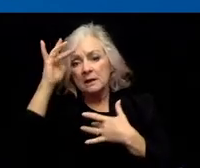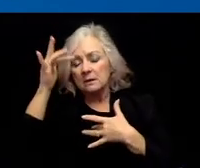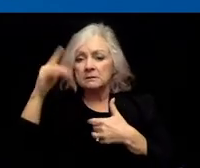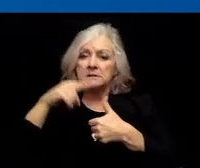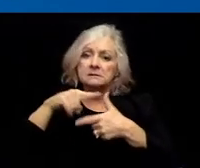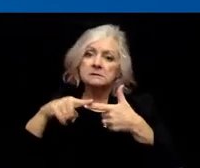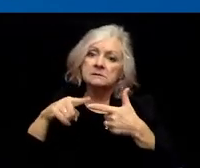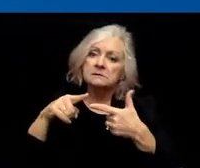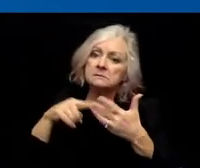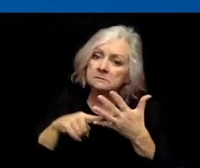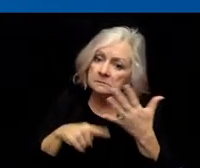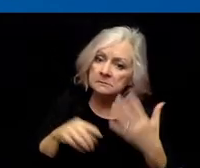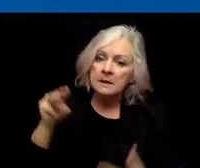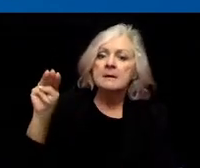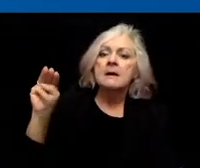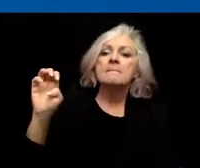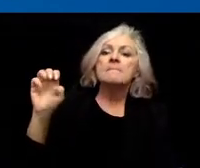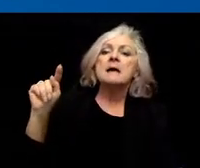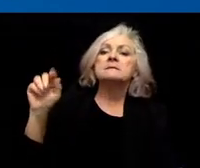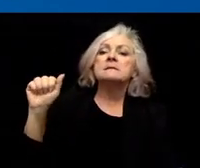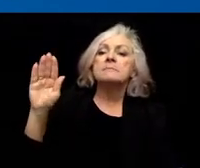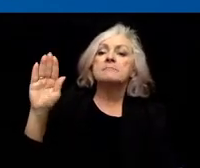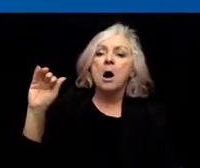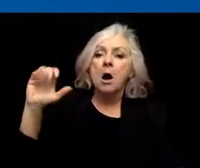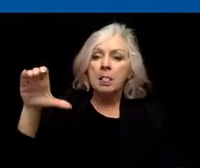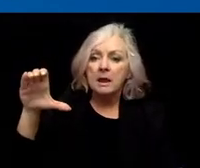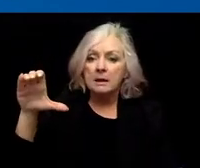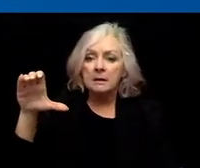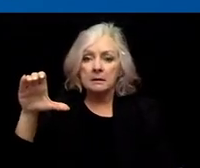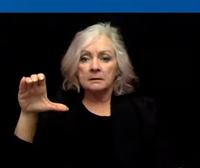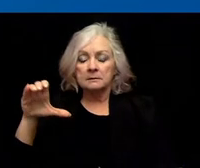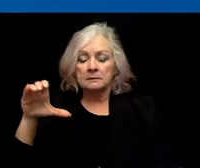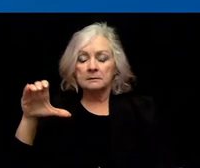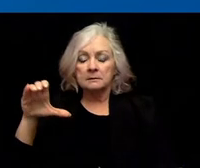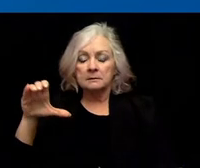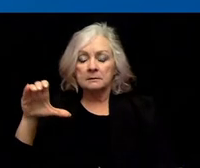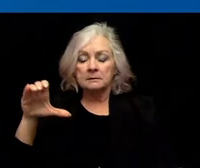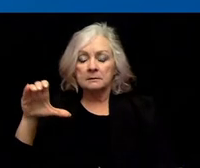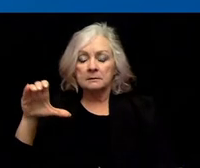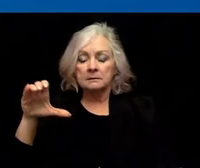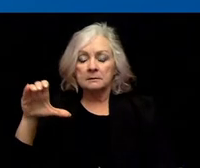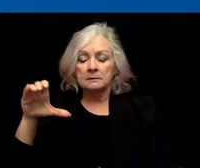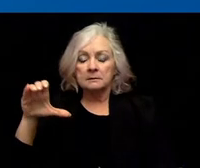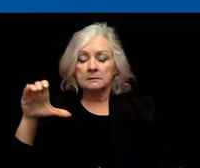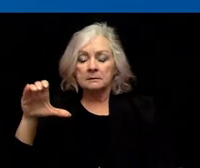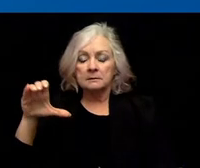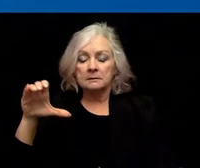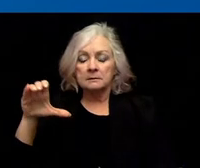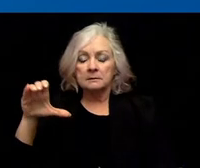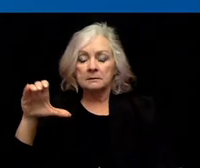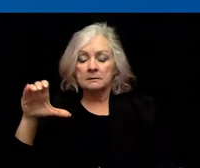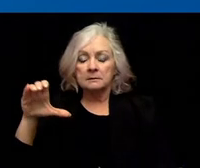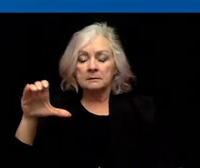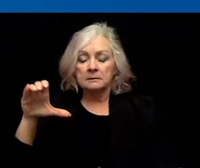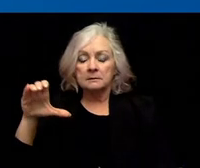syndrome. And for me, I think, you know, for Ann and I, and for Emily, I think the challenge has